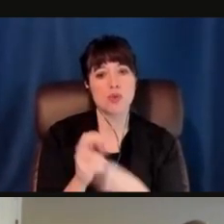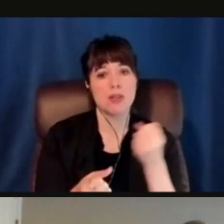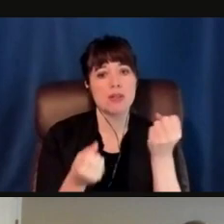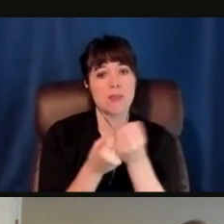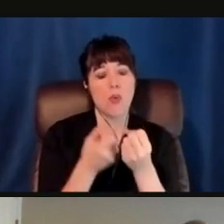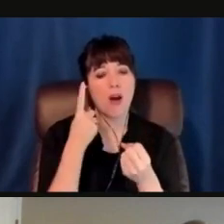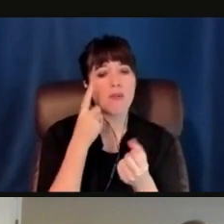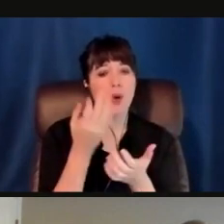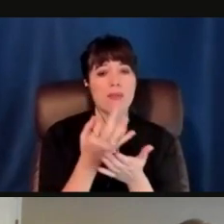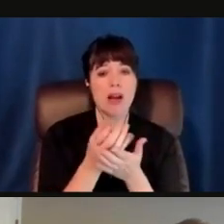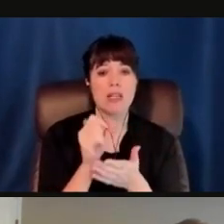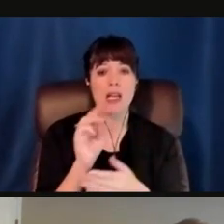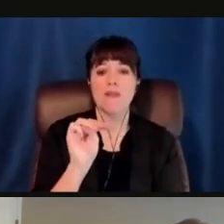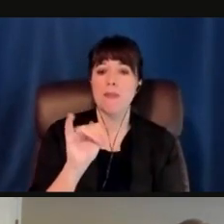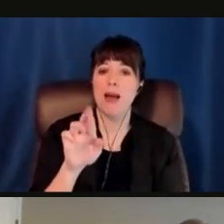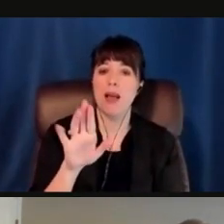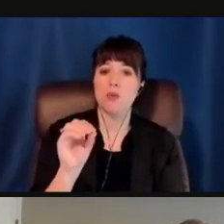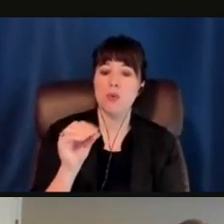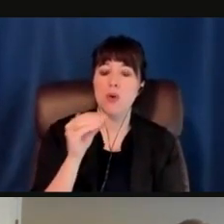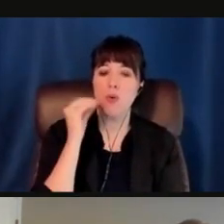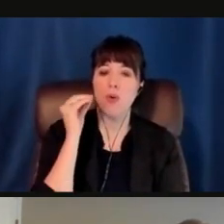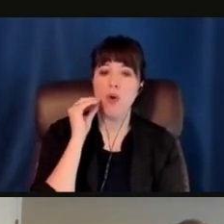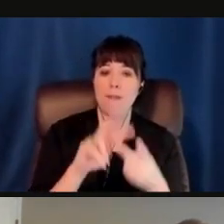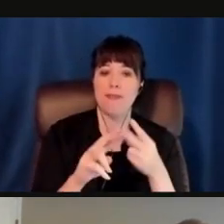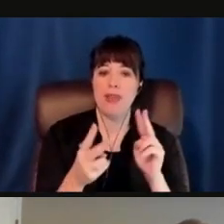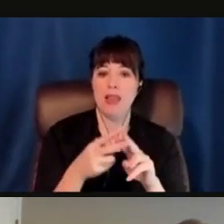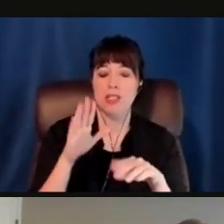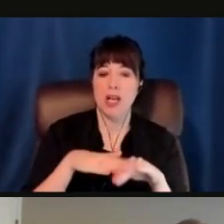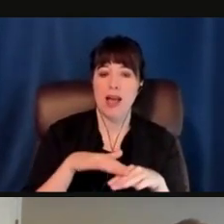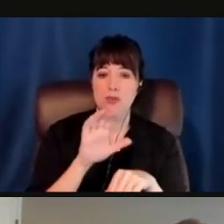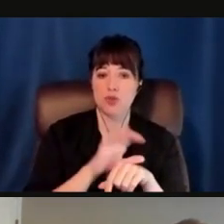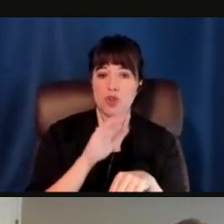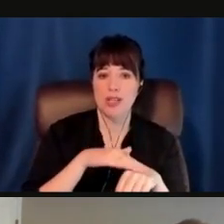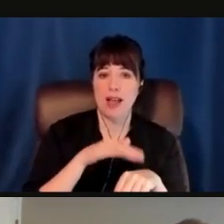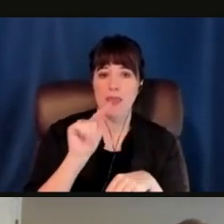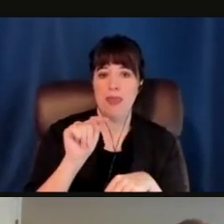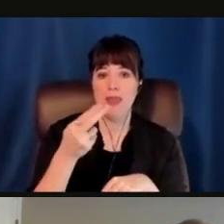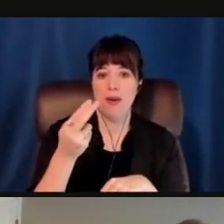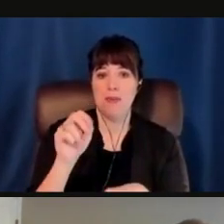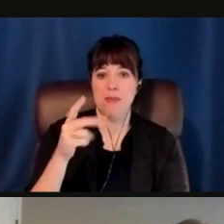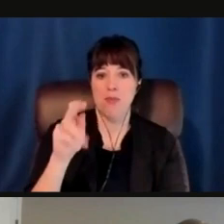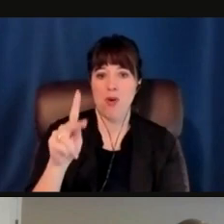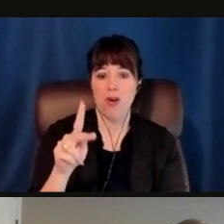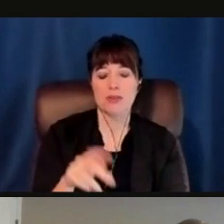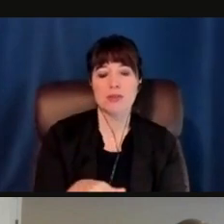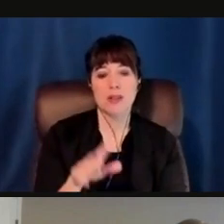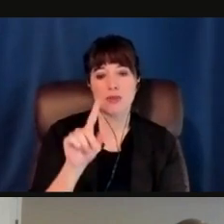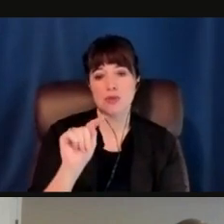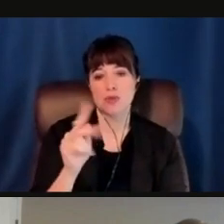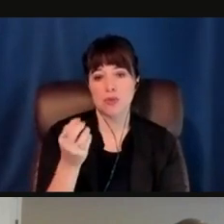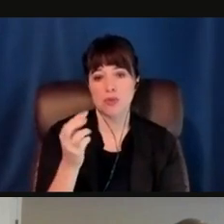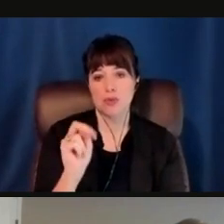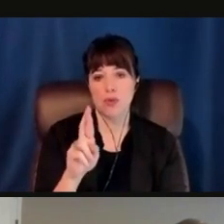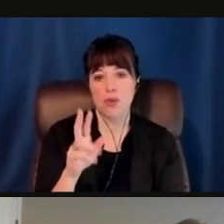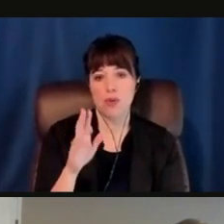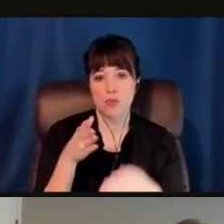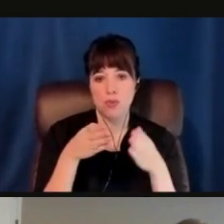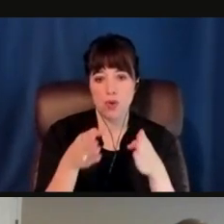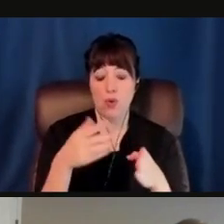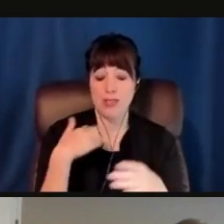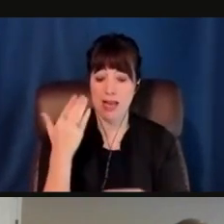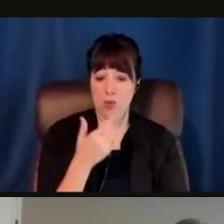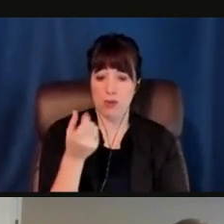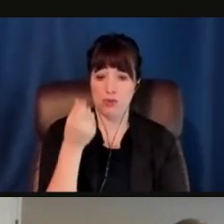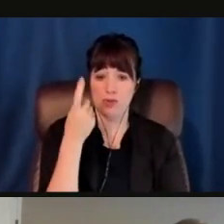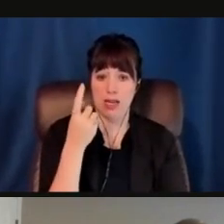the funding of a micro home village at Church of the Parks property located at 2410 Turner Road. It is our understanding that the micro